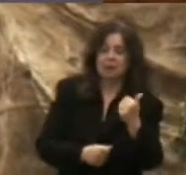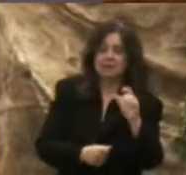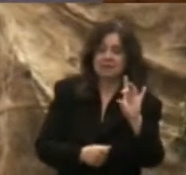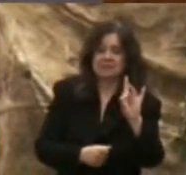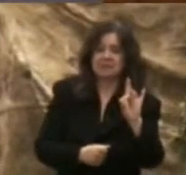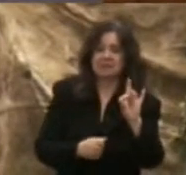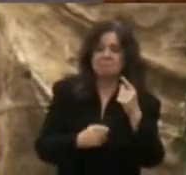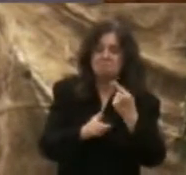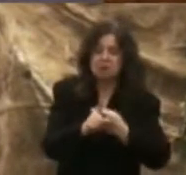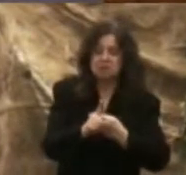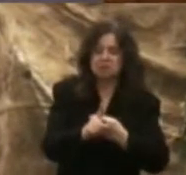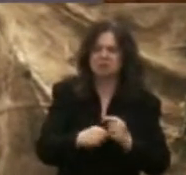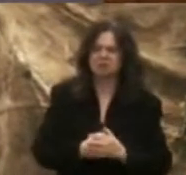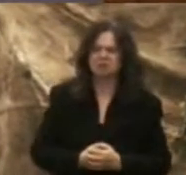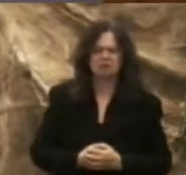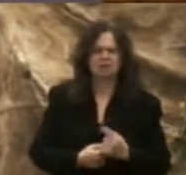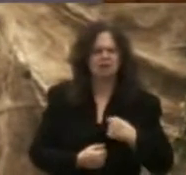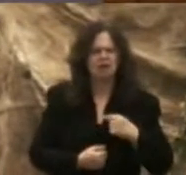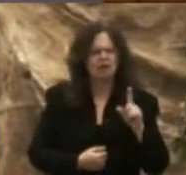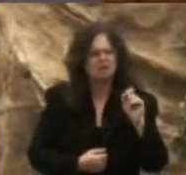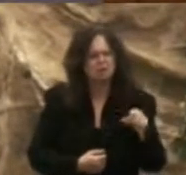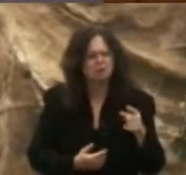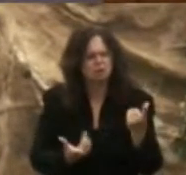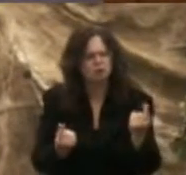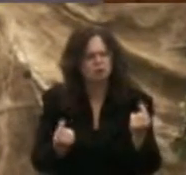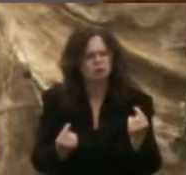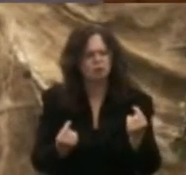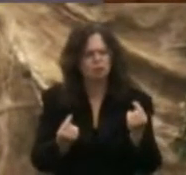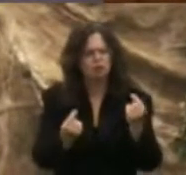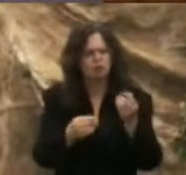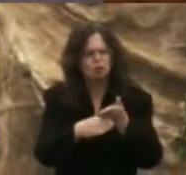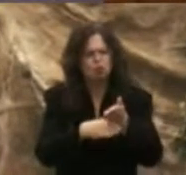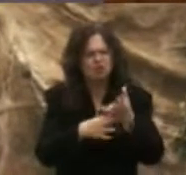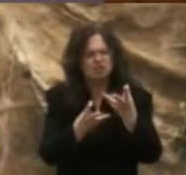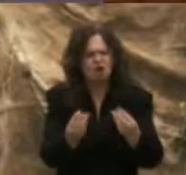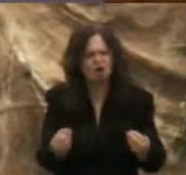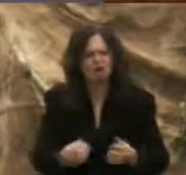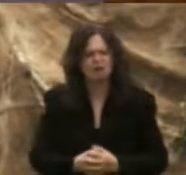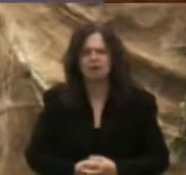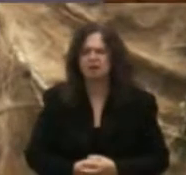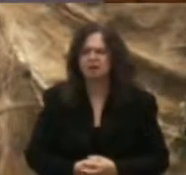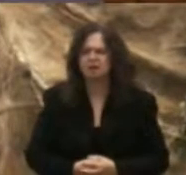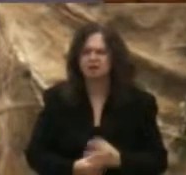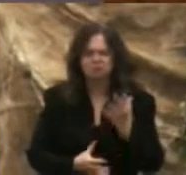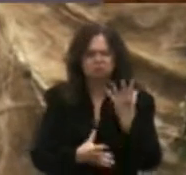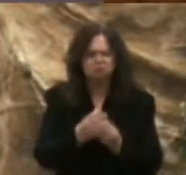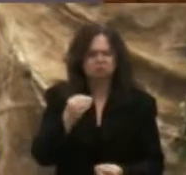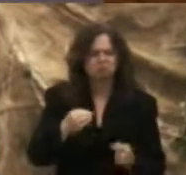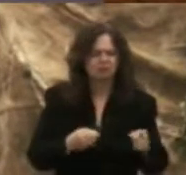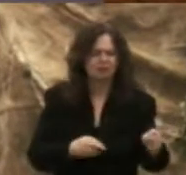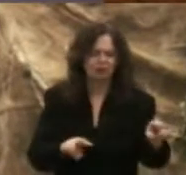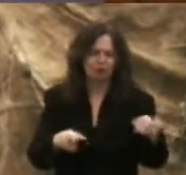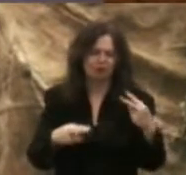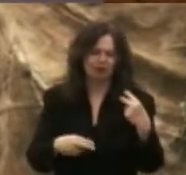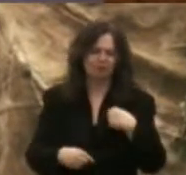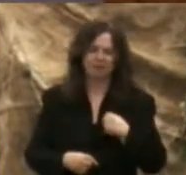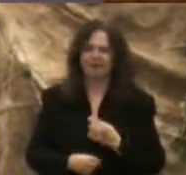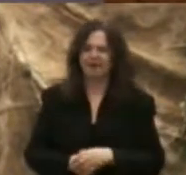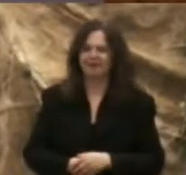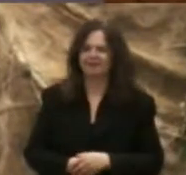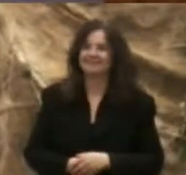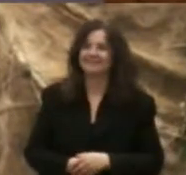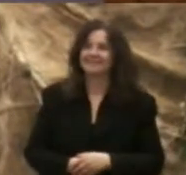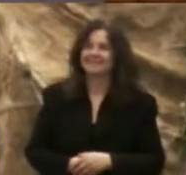do after the pile runs out?" With a grim smile, he looked at me and said,